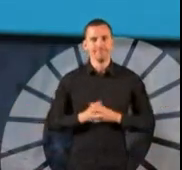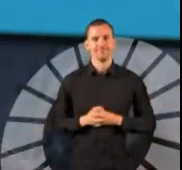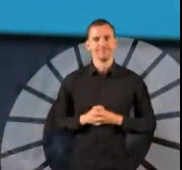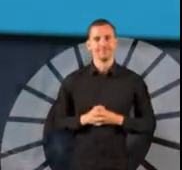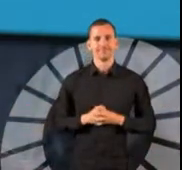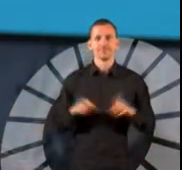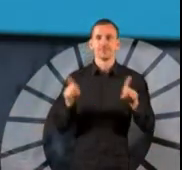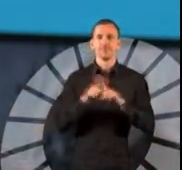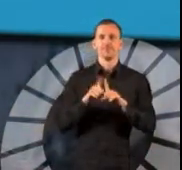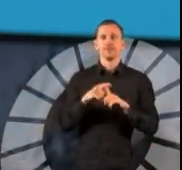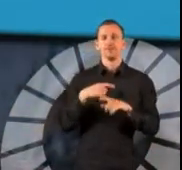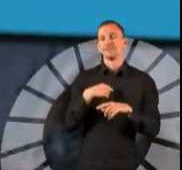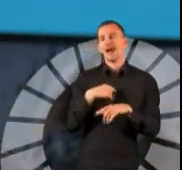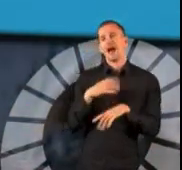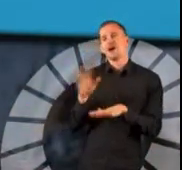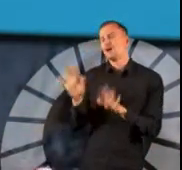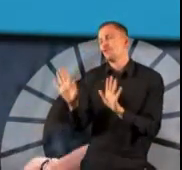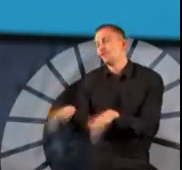how to code.